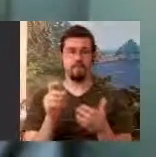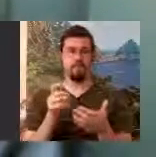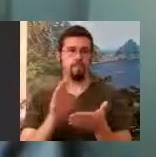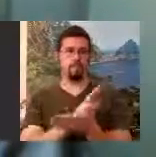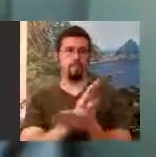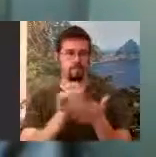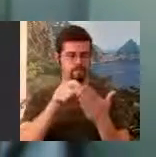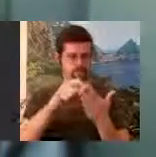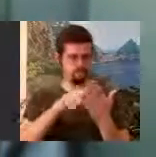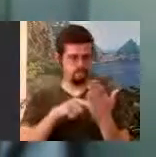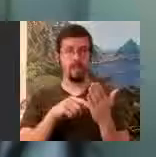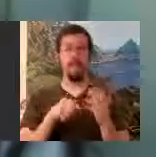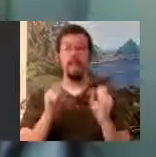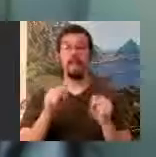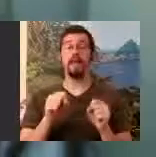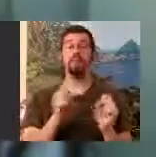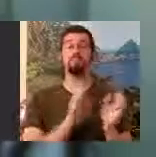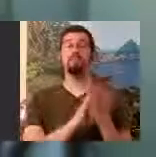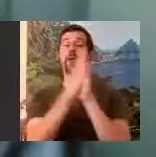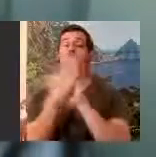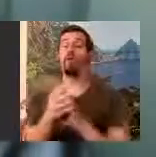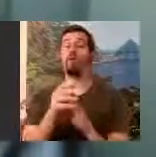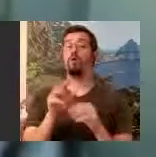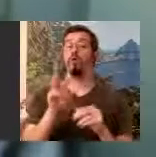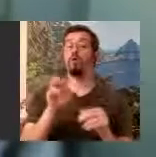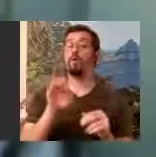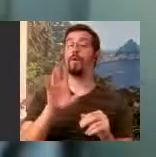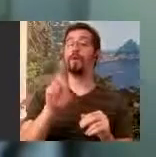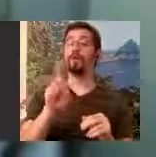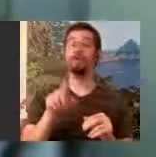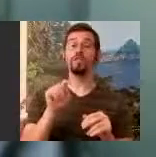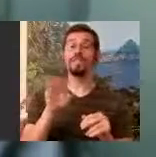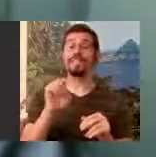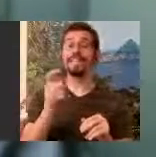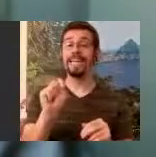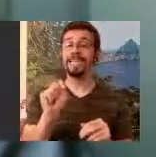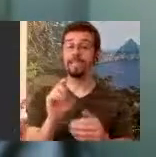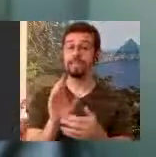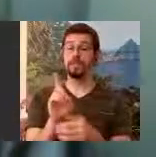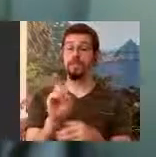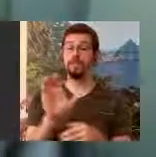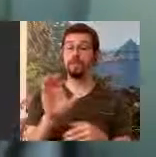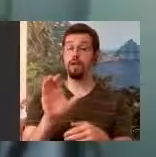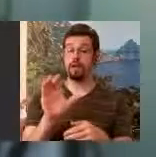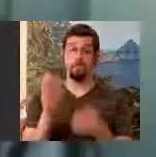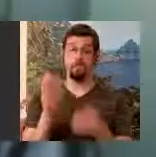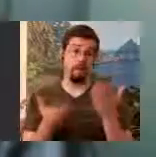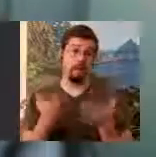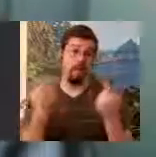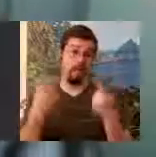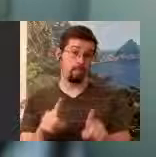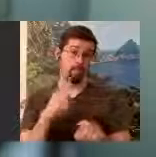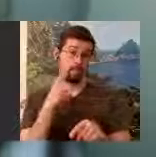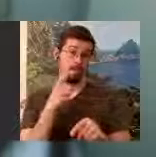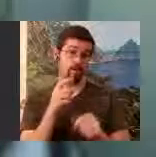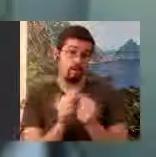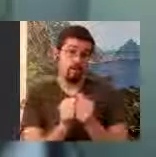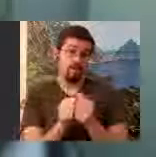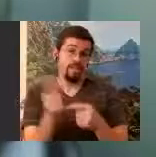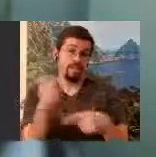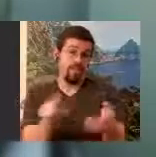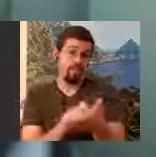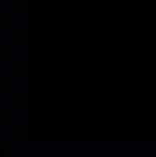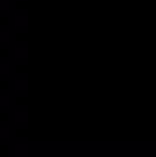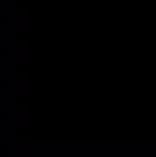document, that just might happen someday because of this work for SignWriting. Isn't that true? Yes, So, yes, I confirm. that's